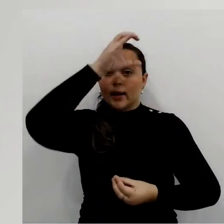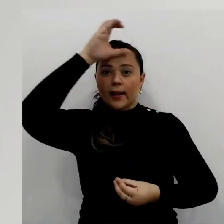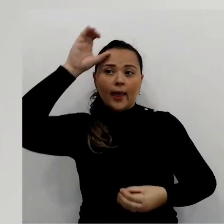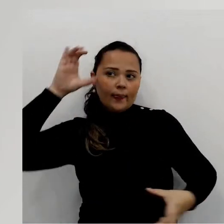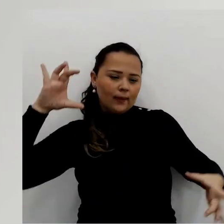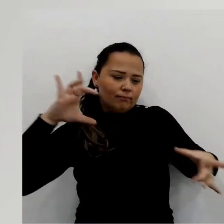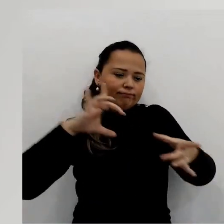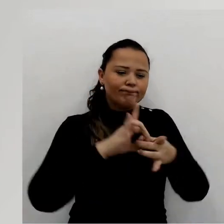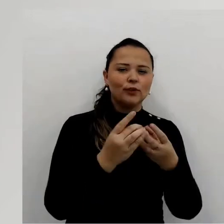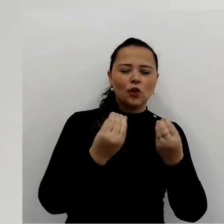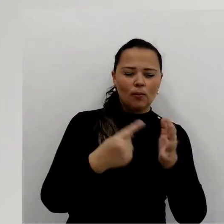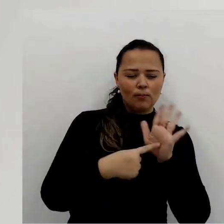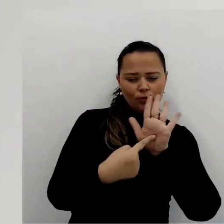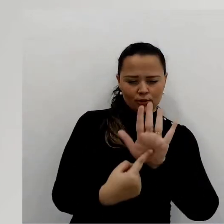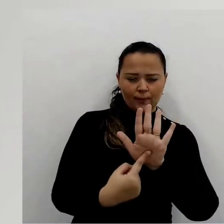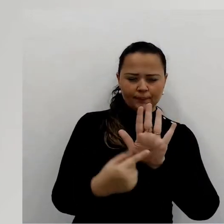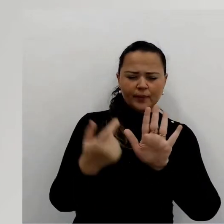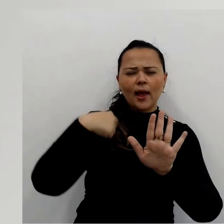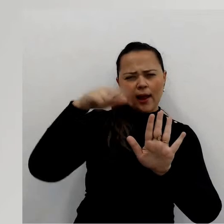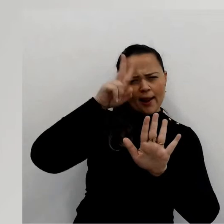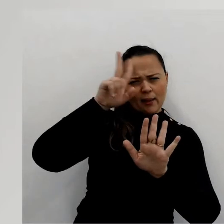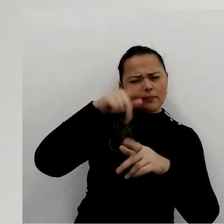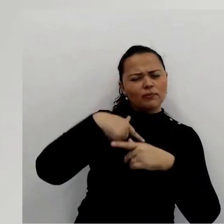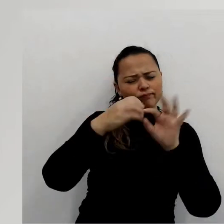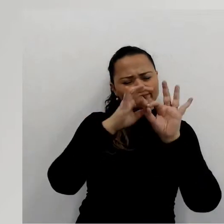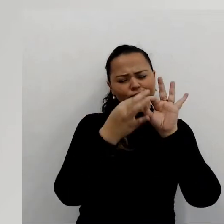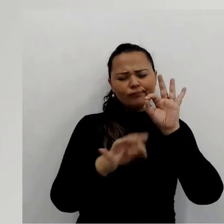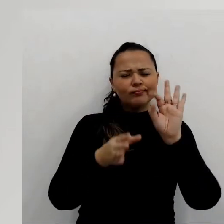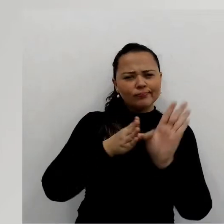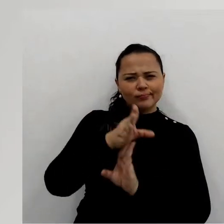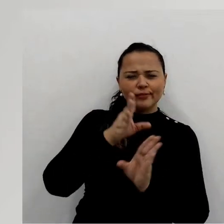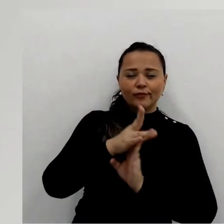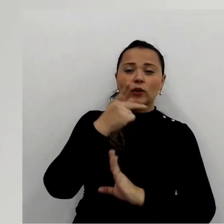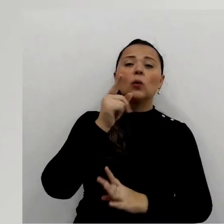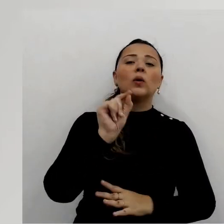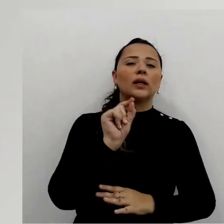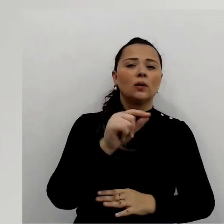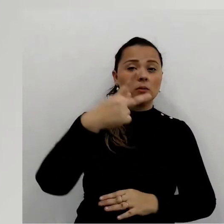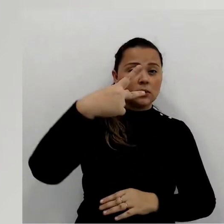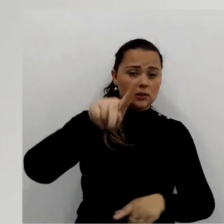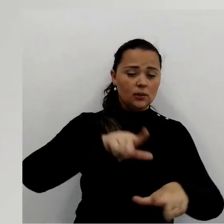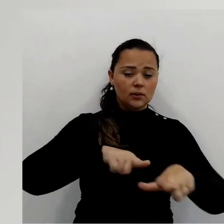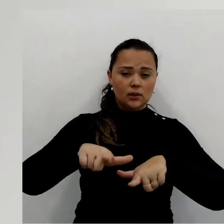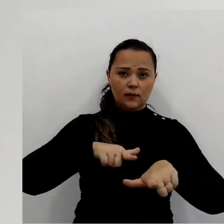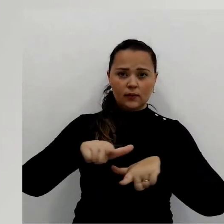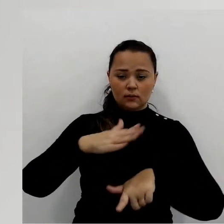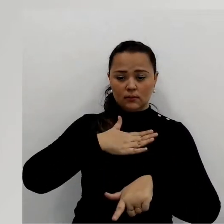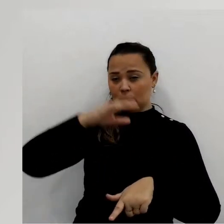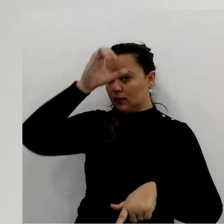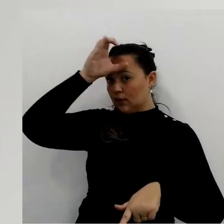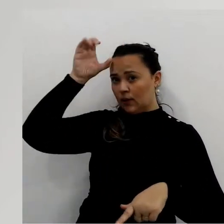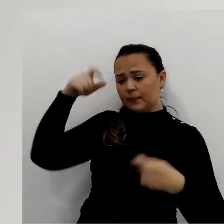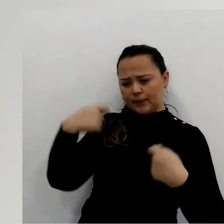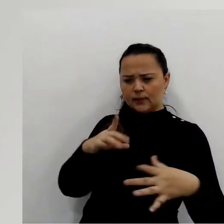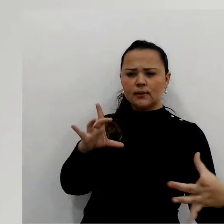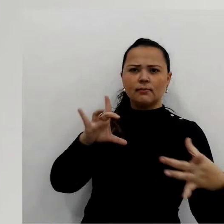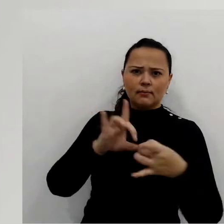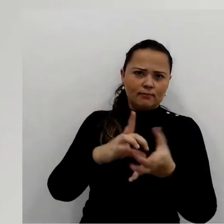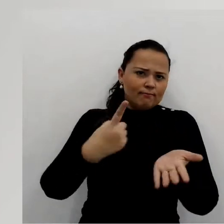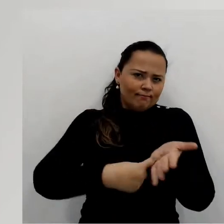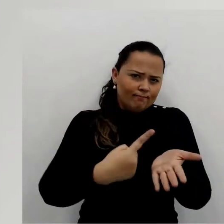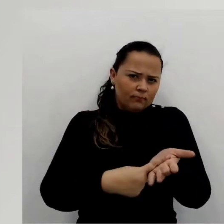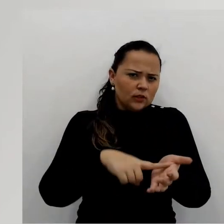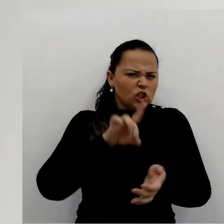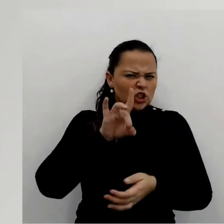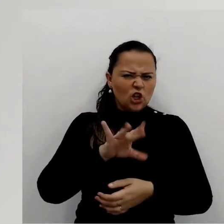clients, that your business and their business need to be connected. It's not just connected through the telephone. It's not through donuts and coffee